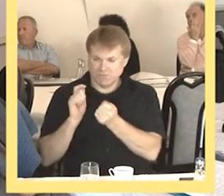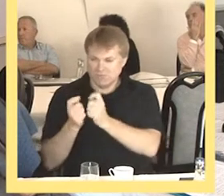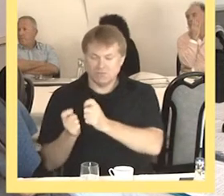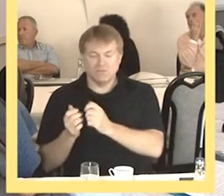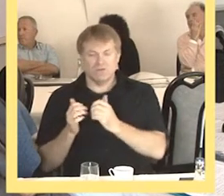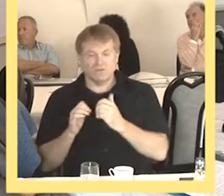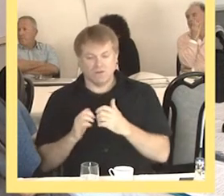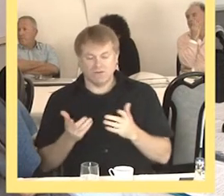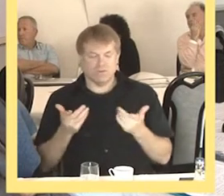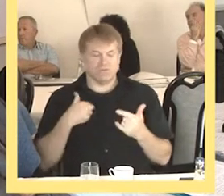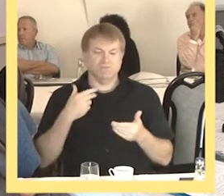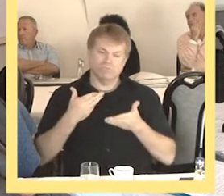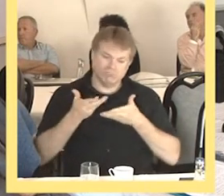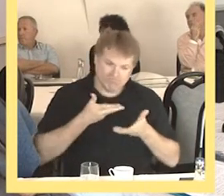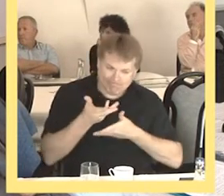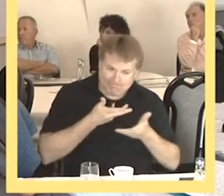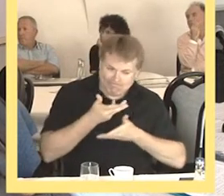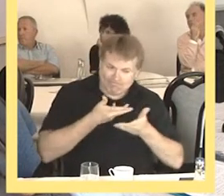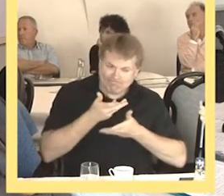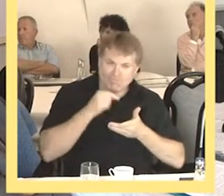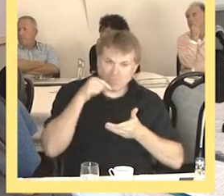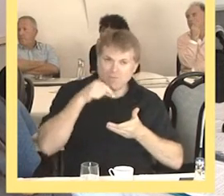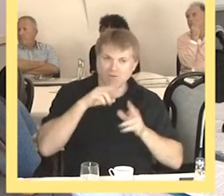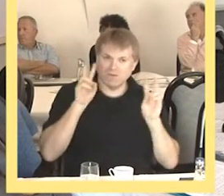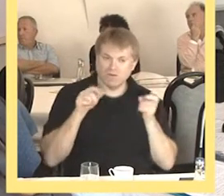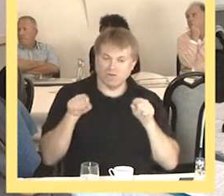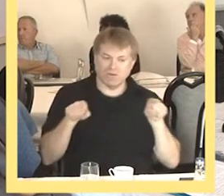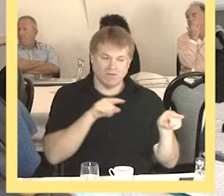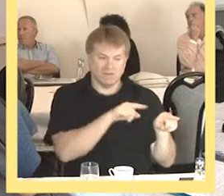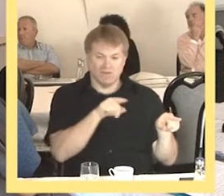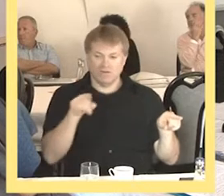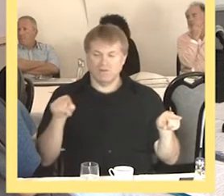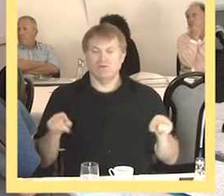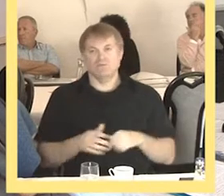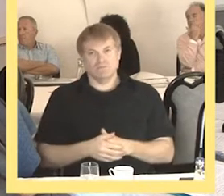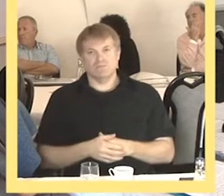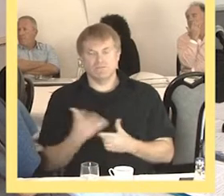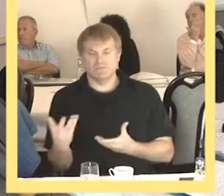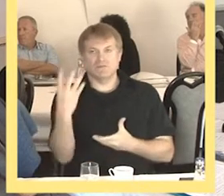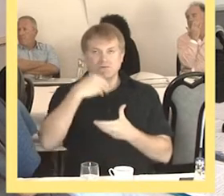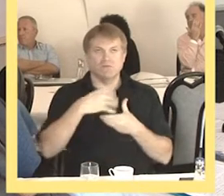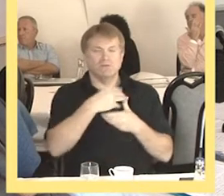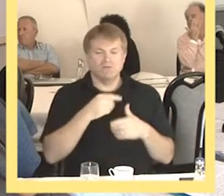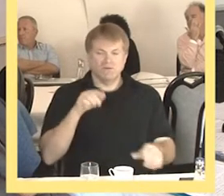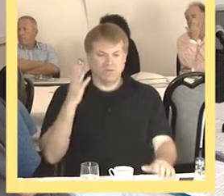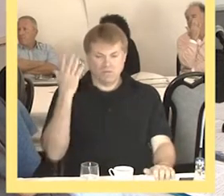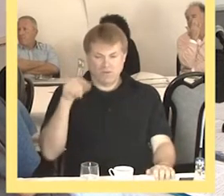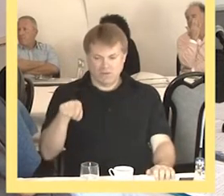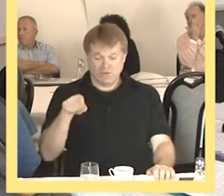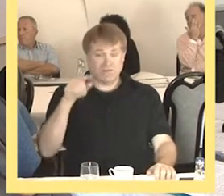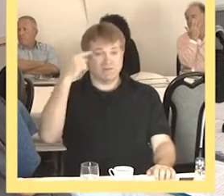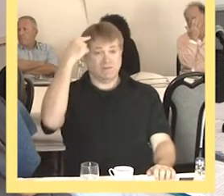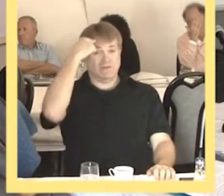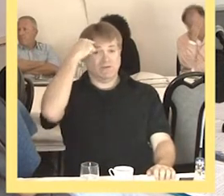topics. So, and it's very interesting that we have to include all this stuff because, of course, it is also psychosocial because we